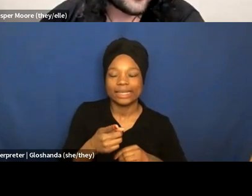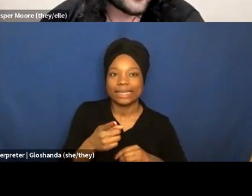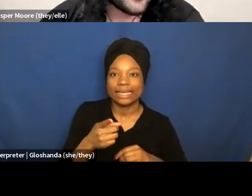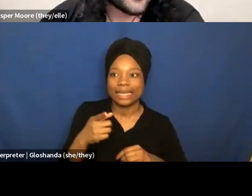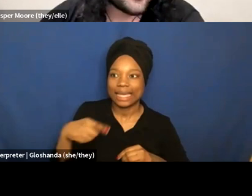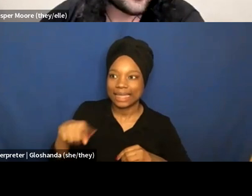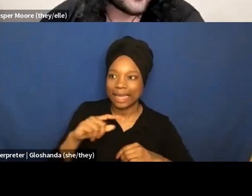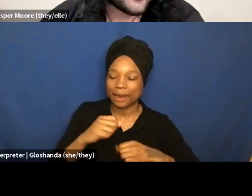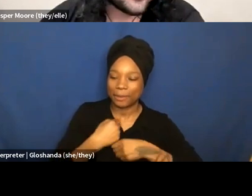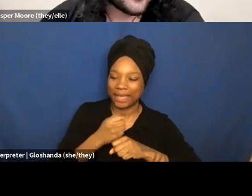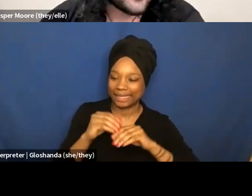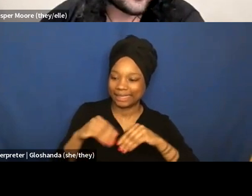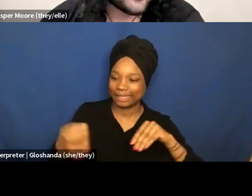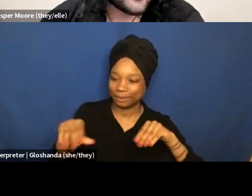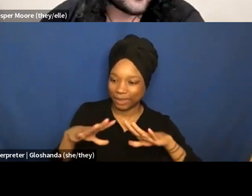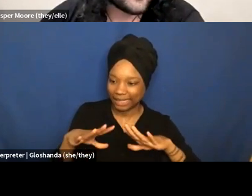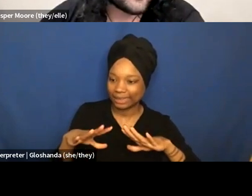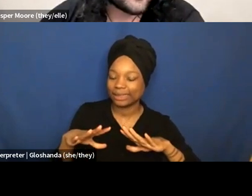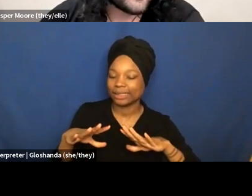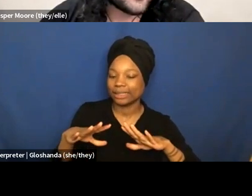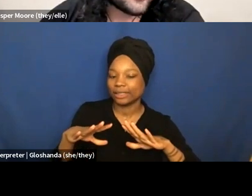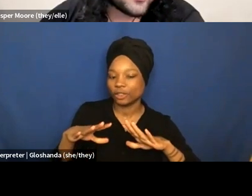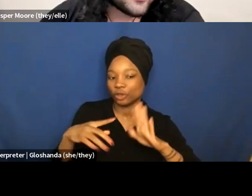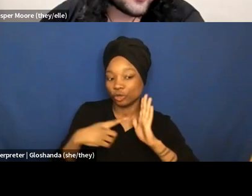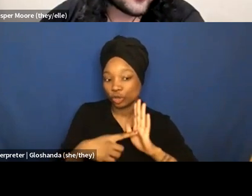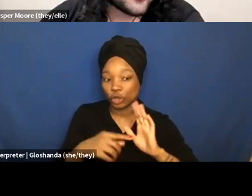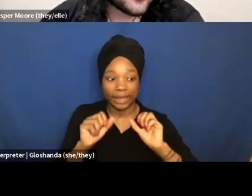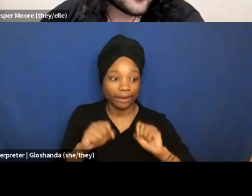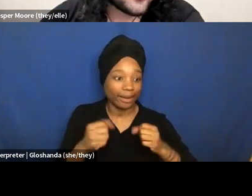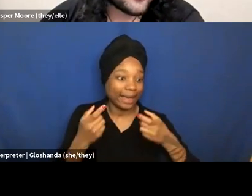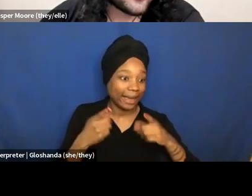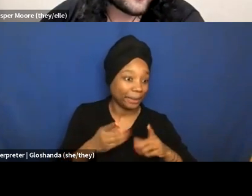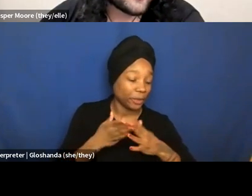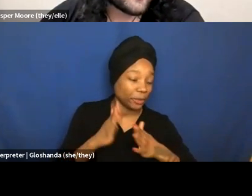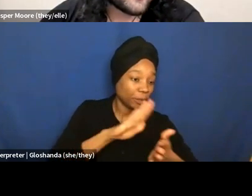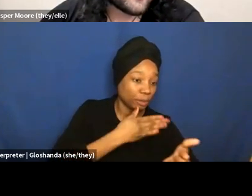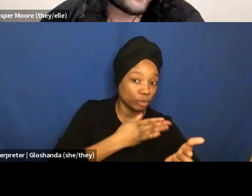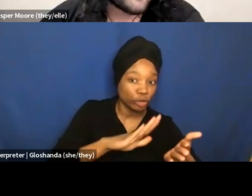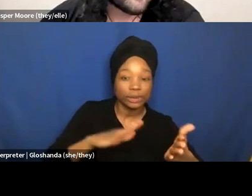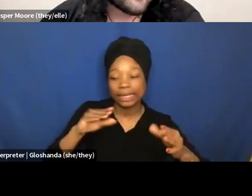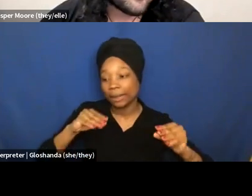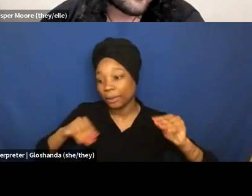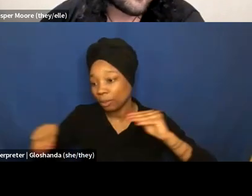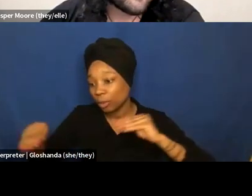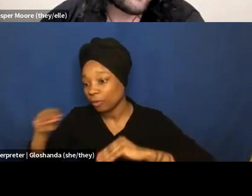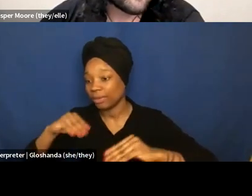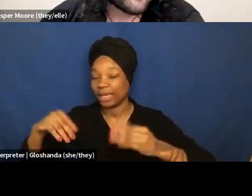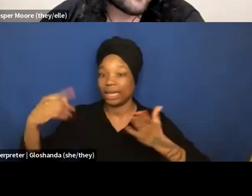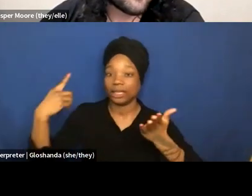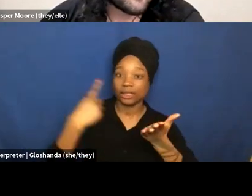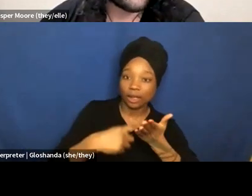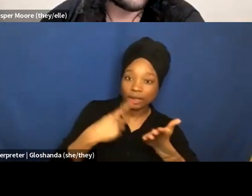of recognizing there has to. It can come through music and movement, the conversation to then shift to